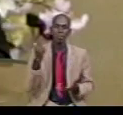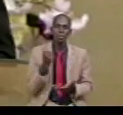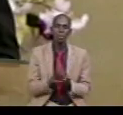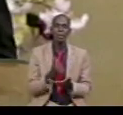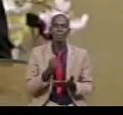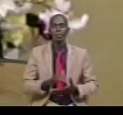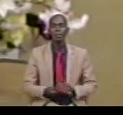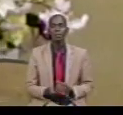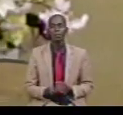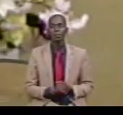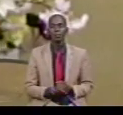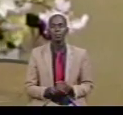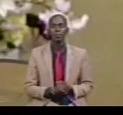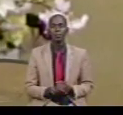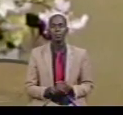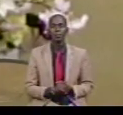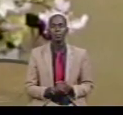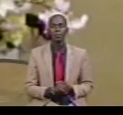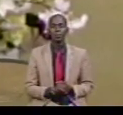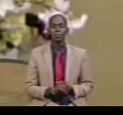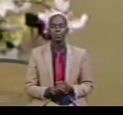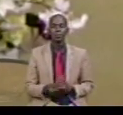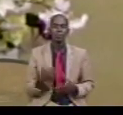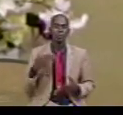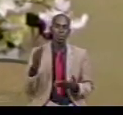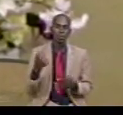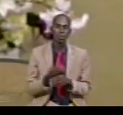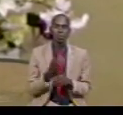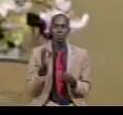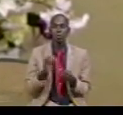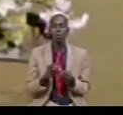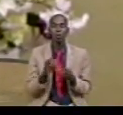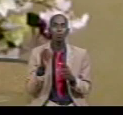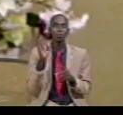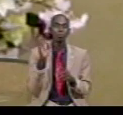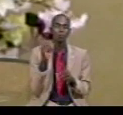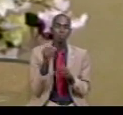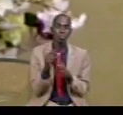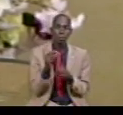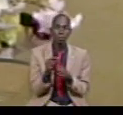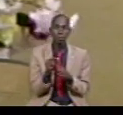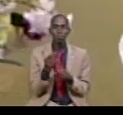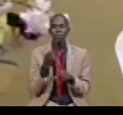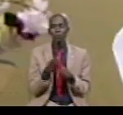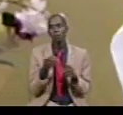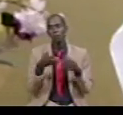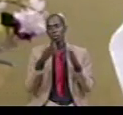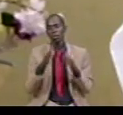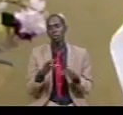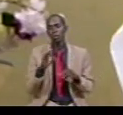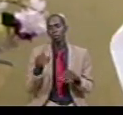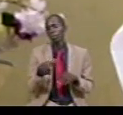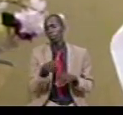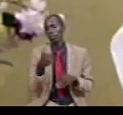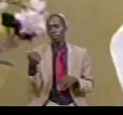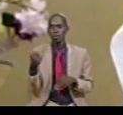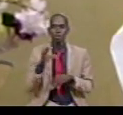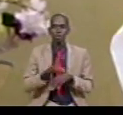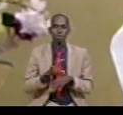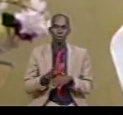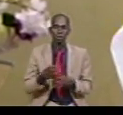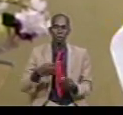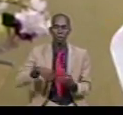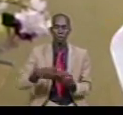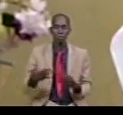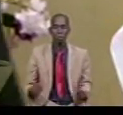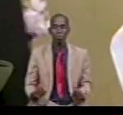Amen. We take more goodwill messages from leaders of other ministries represented here. Thank you and